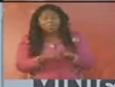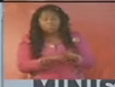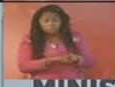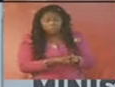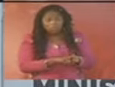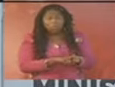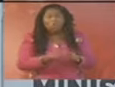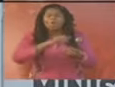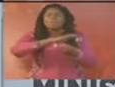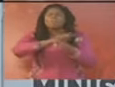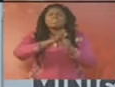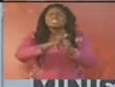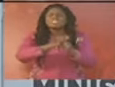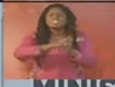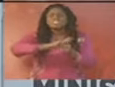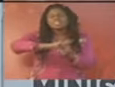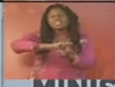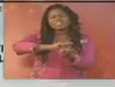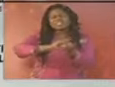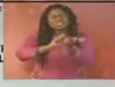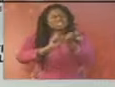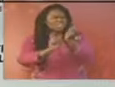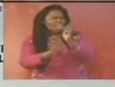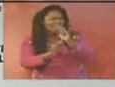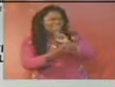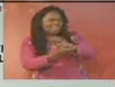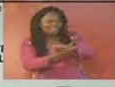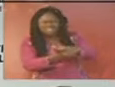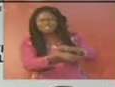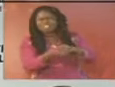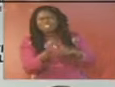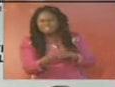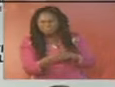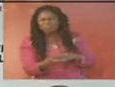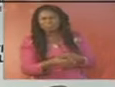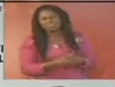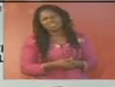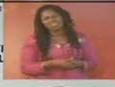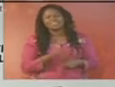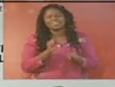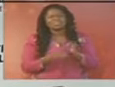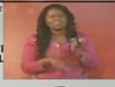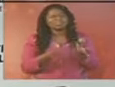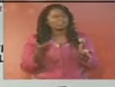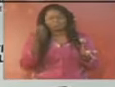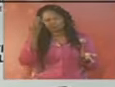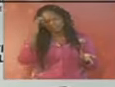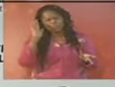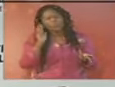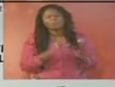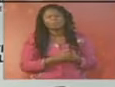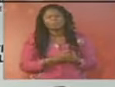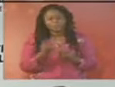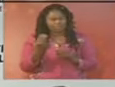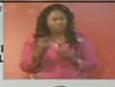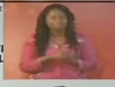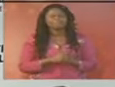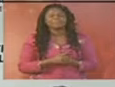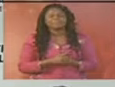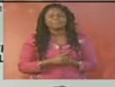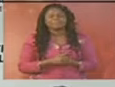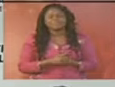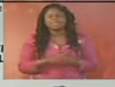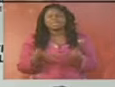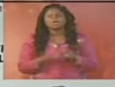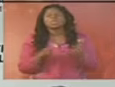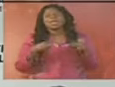based on the phases ascribed by WHO. Thank you very much, CMO. We also have a question from AZP